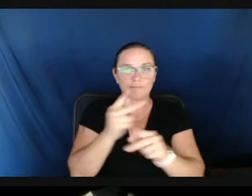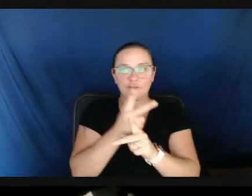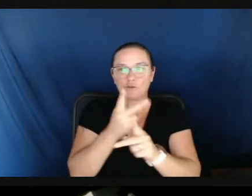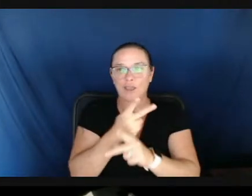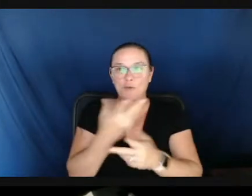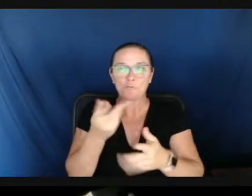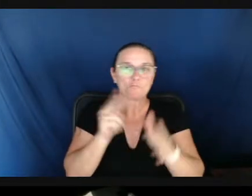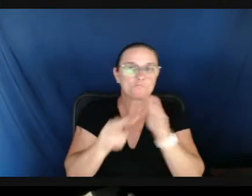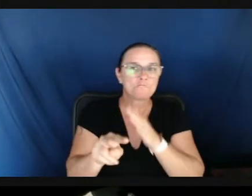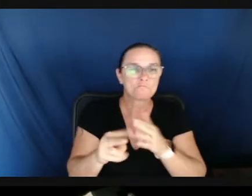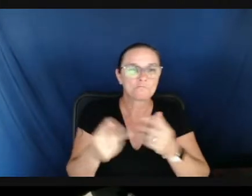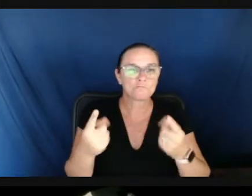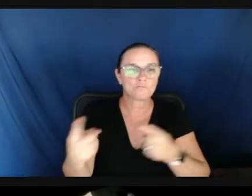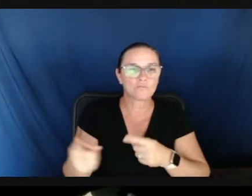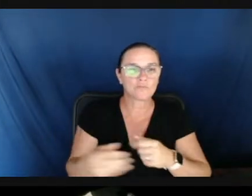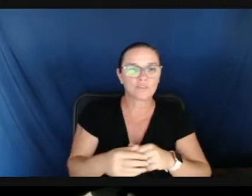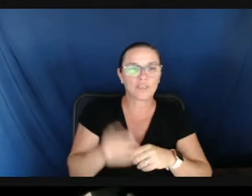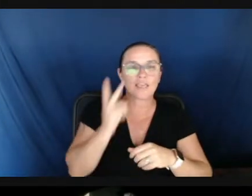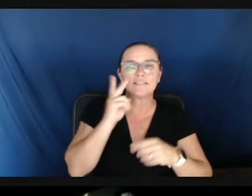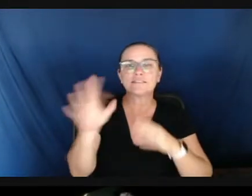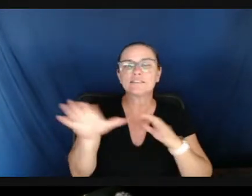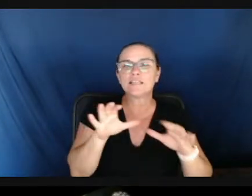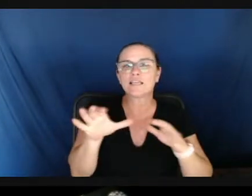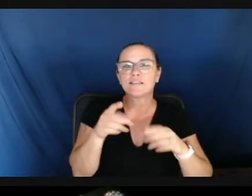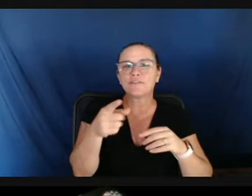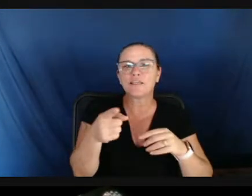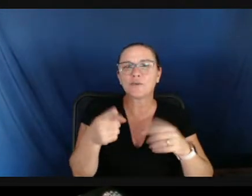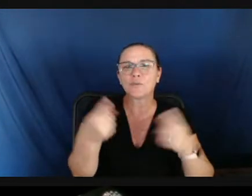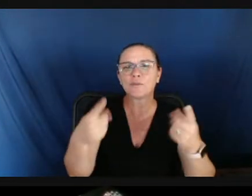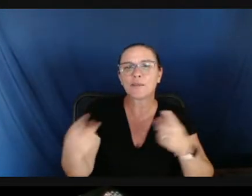All right, so I see a little change in activity. Let's peek in again.